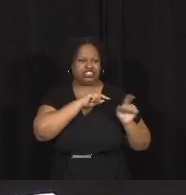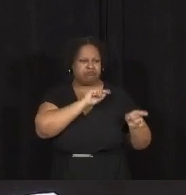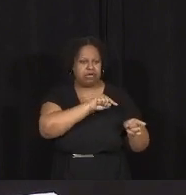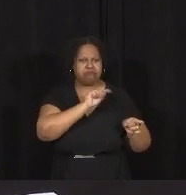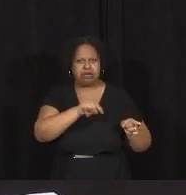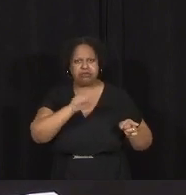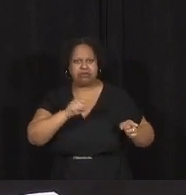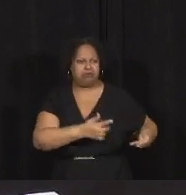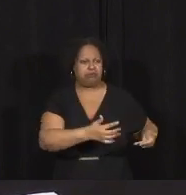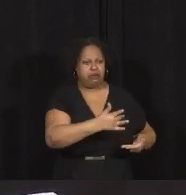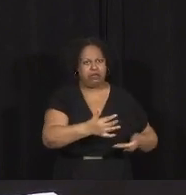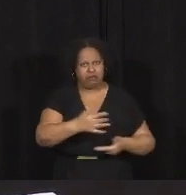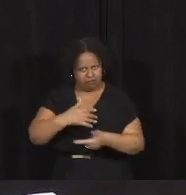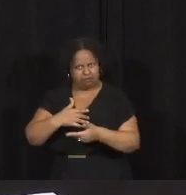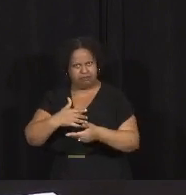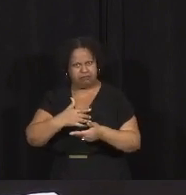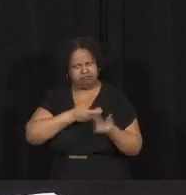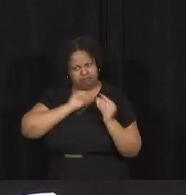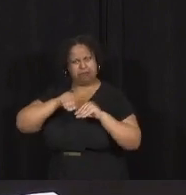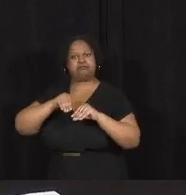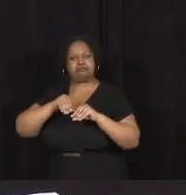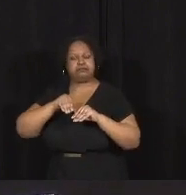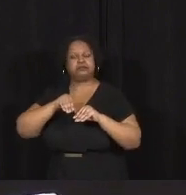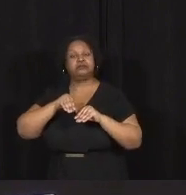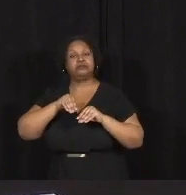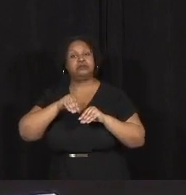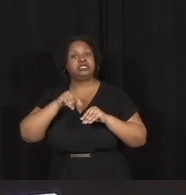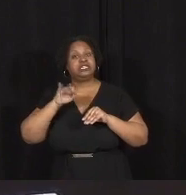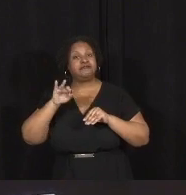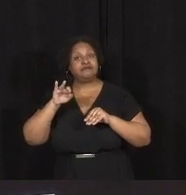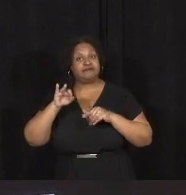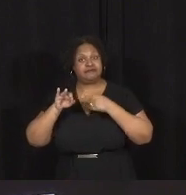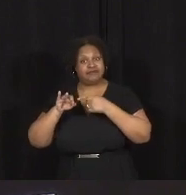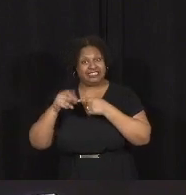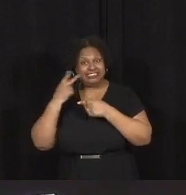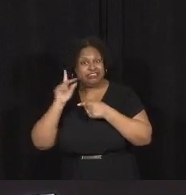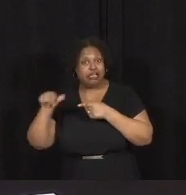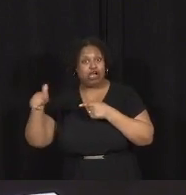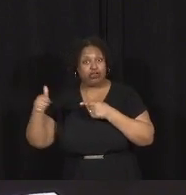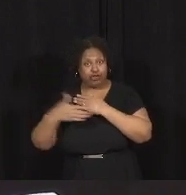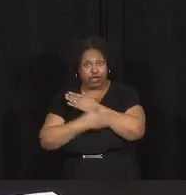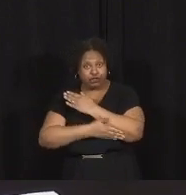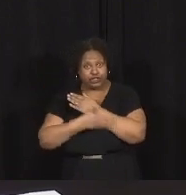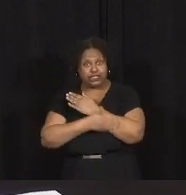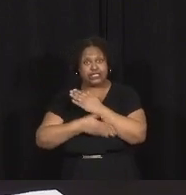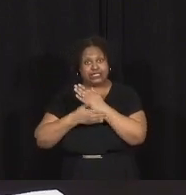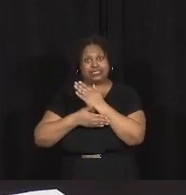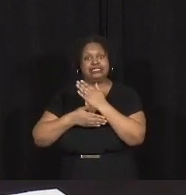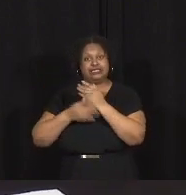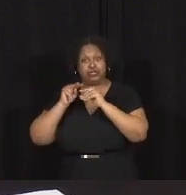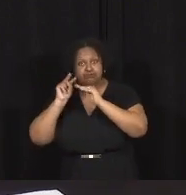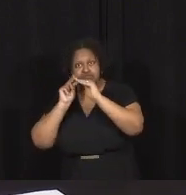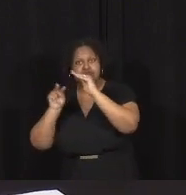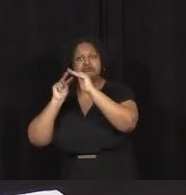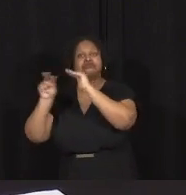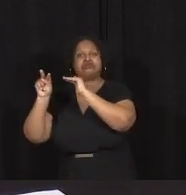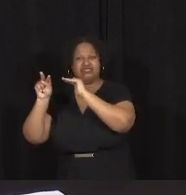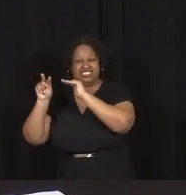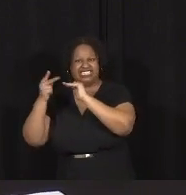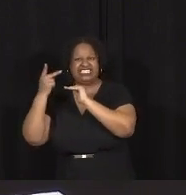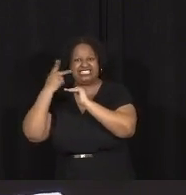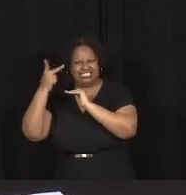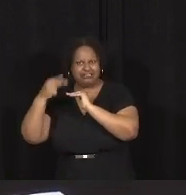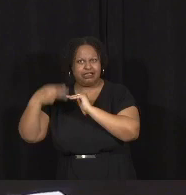further on with the epidemic, there are a mounting number of deaths. And in that situation, what